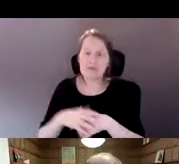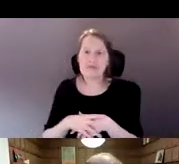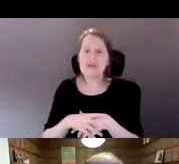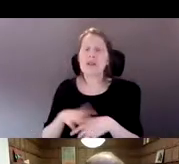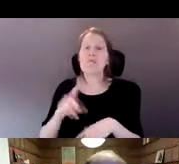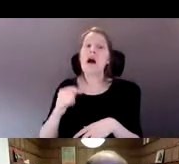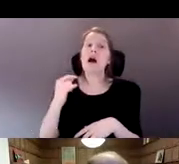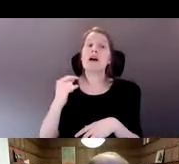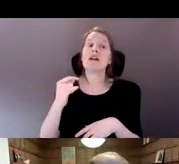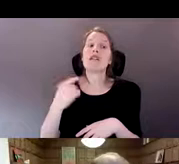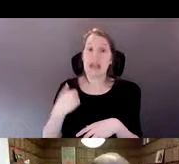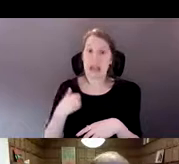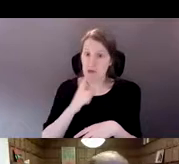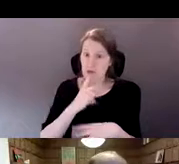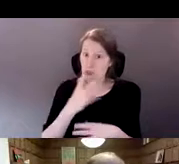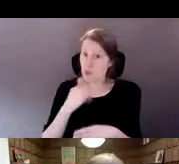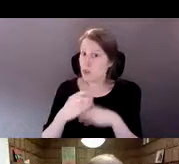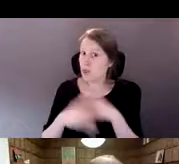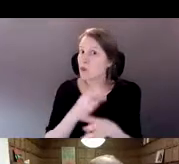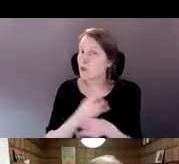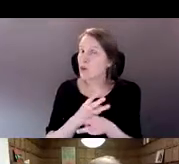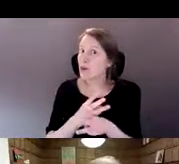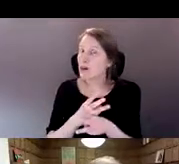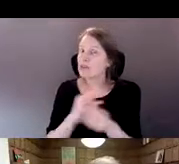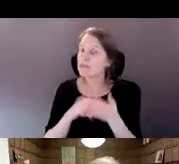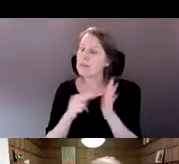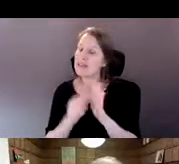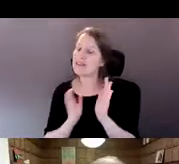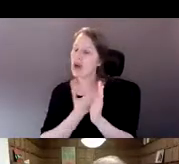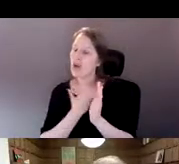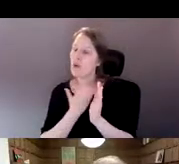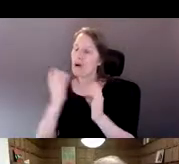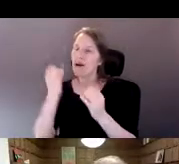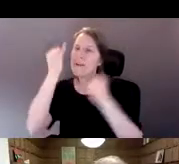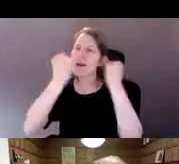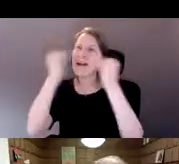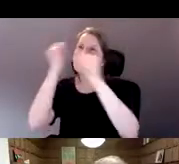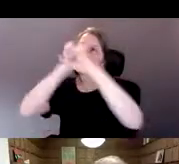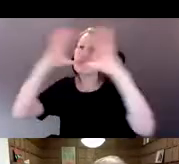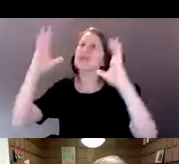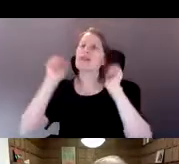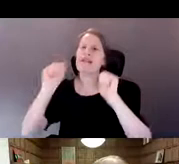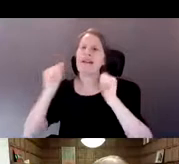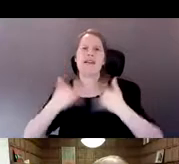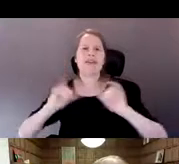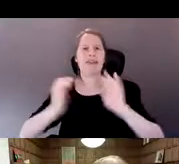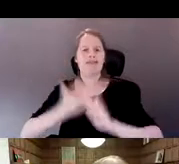in the world of real Jews gives plausibility to systems of thought that are built up by thinking with